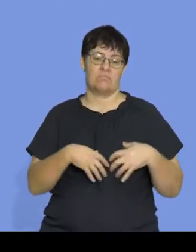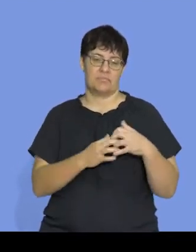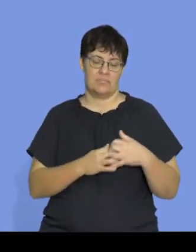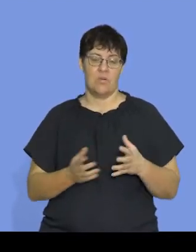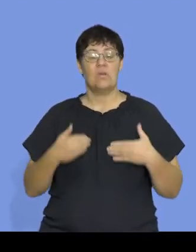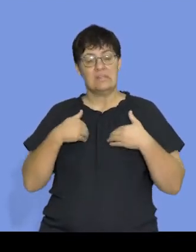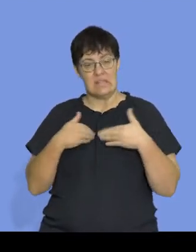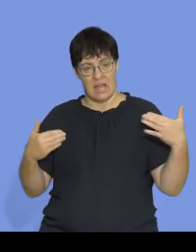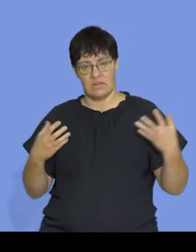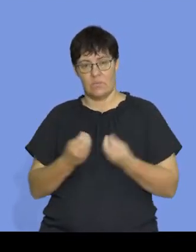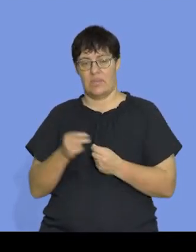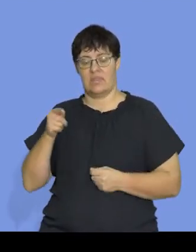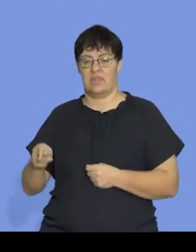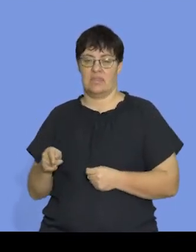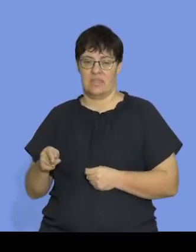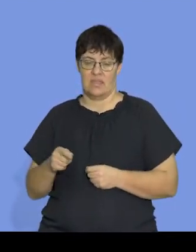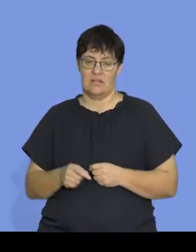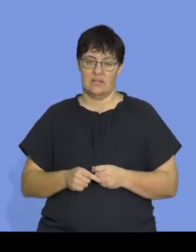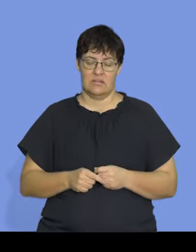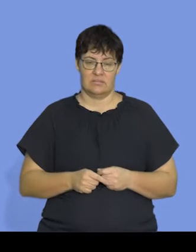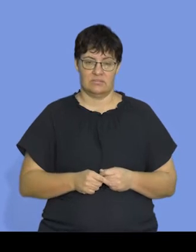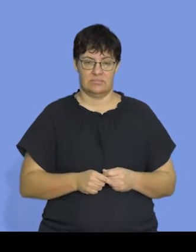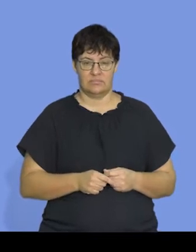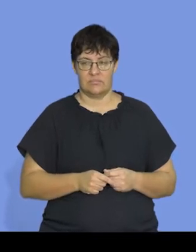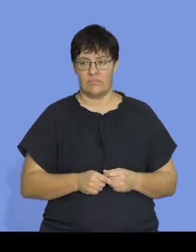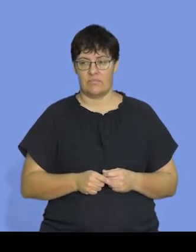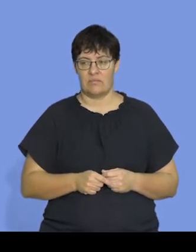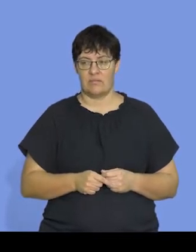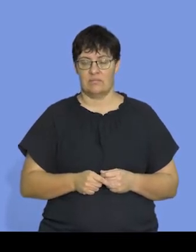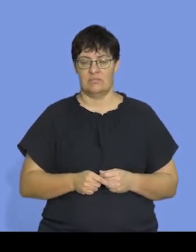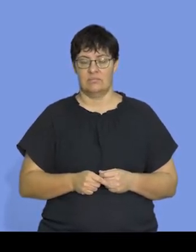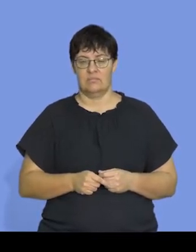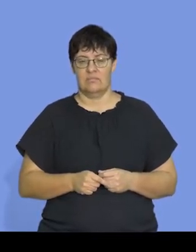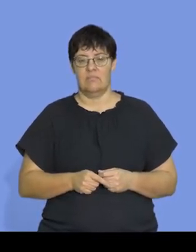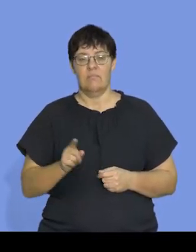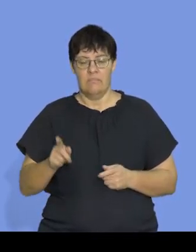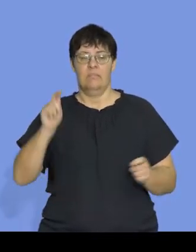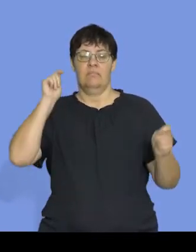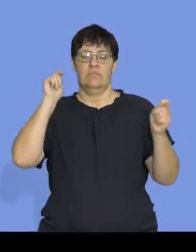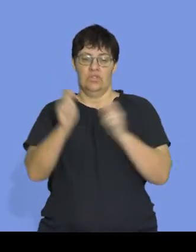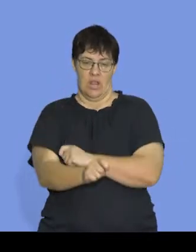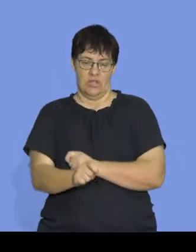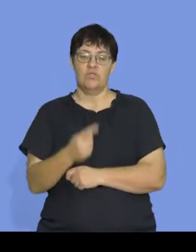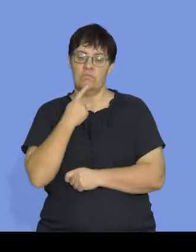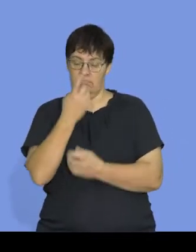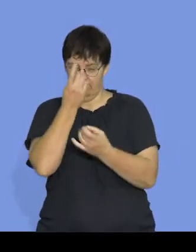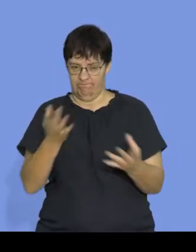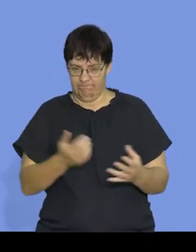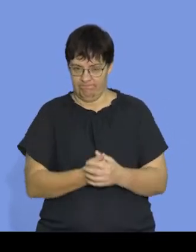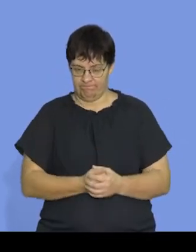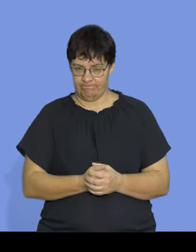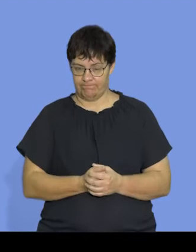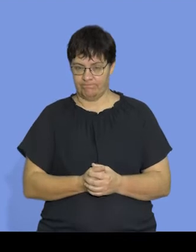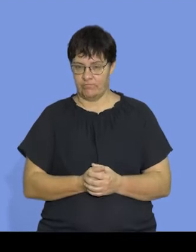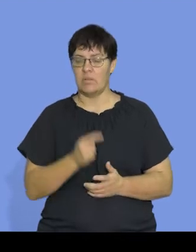with the reactants. So less the enthalpy of reactants. So this is the change that we talk about. So this is our heat